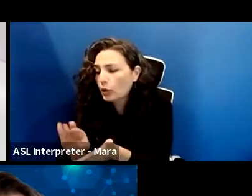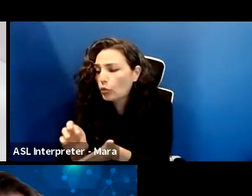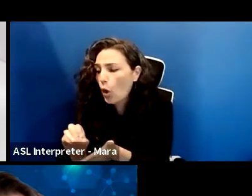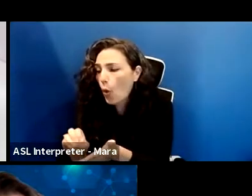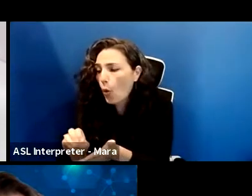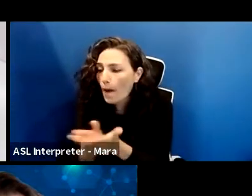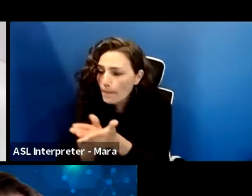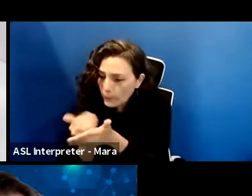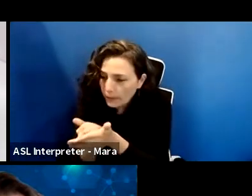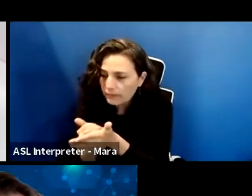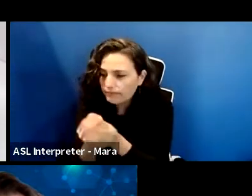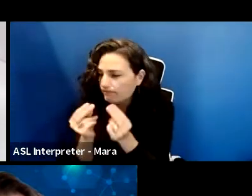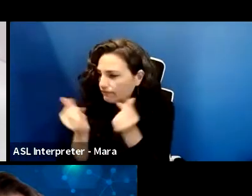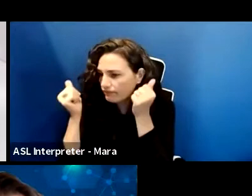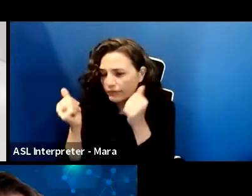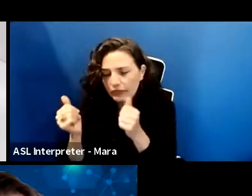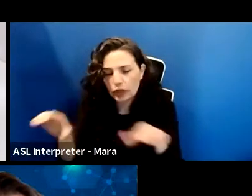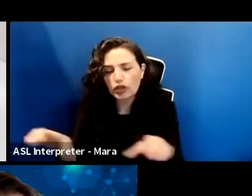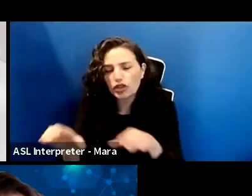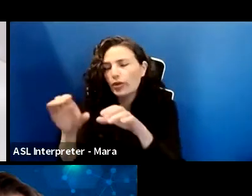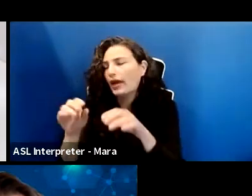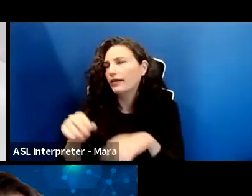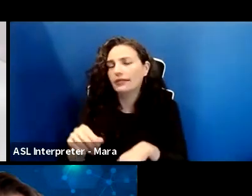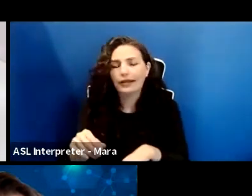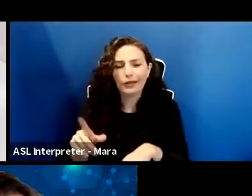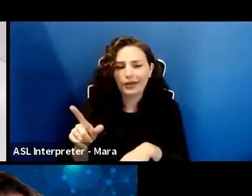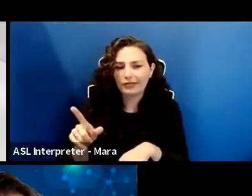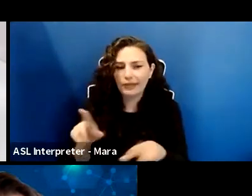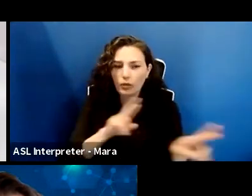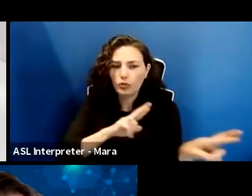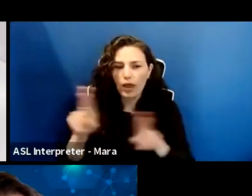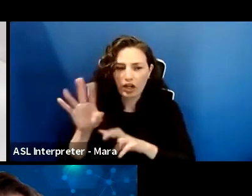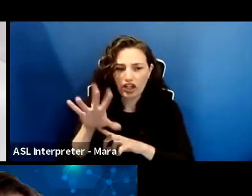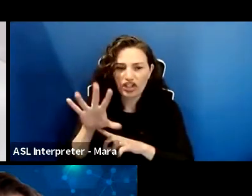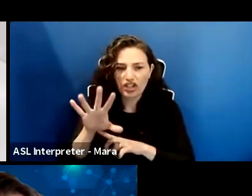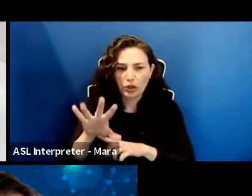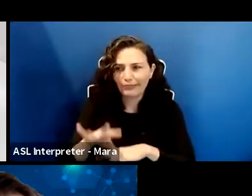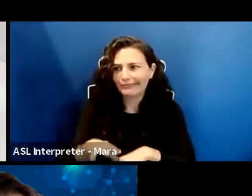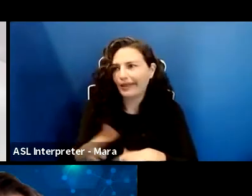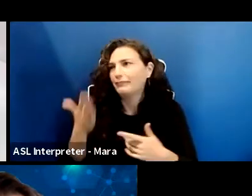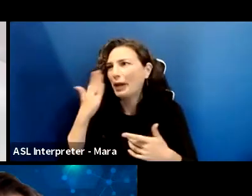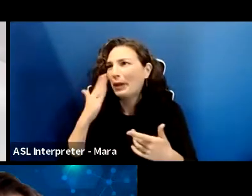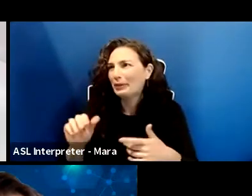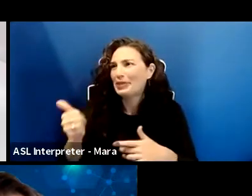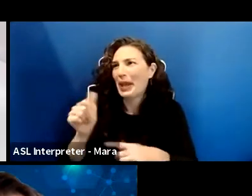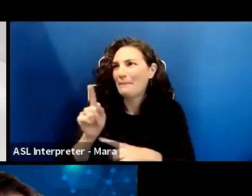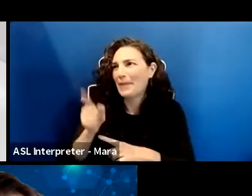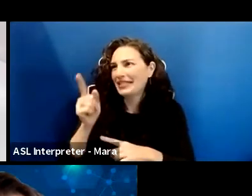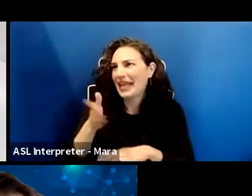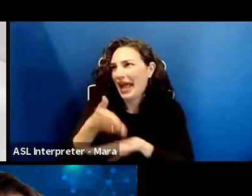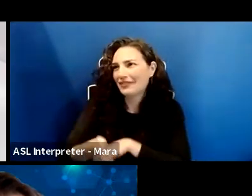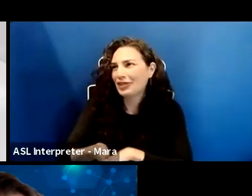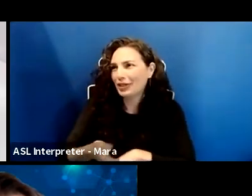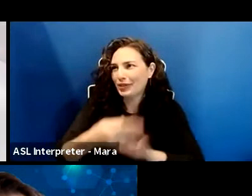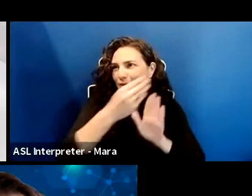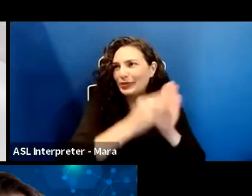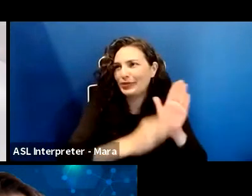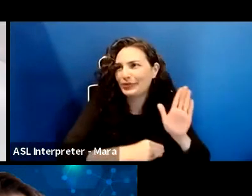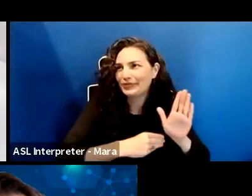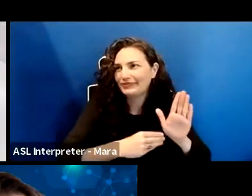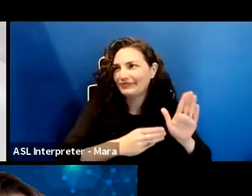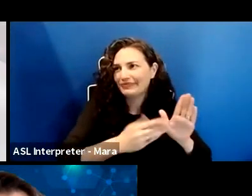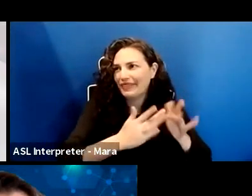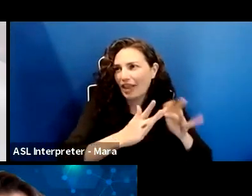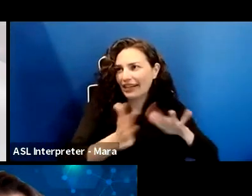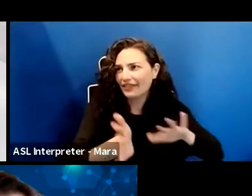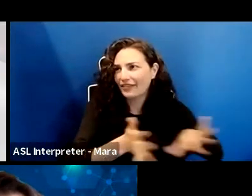be, ready to shoot under a cleared SAG-AFTRA contract in, 10 minutes if you're ready to go with that one. The other